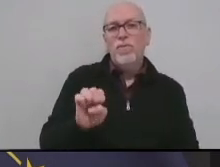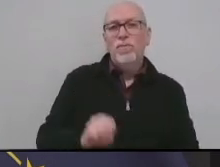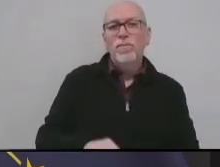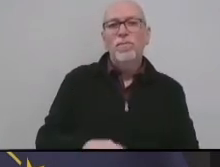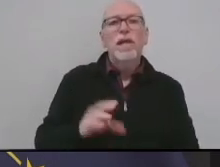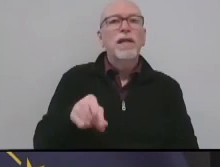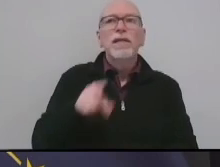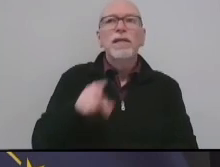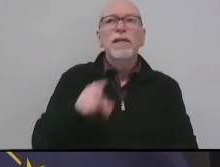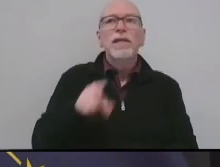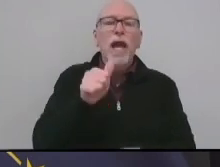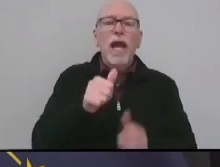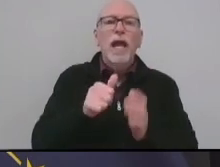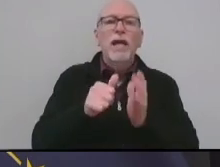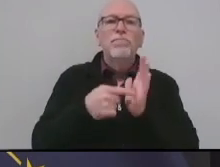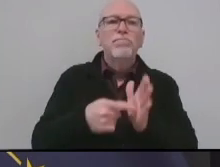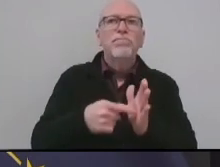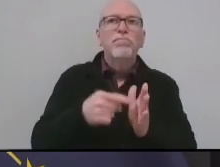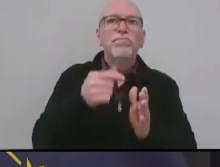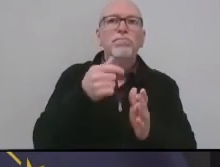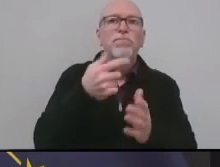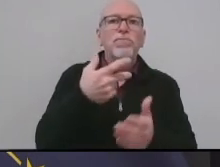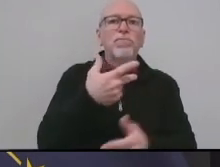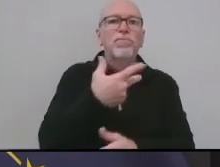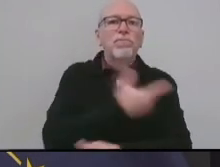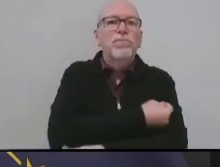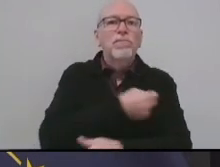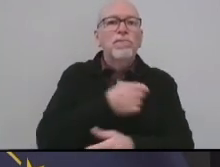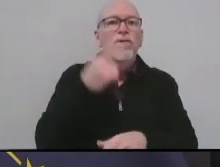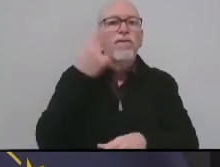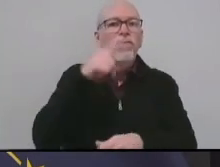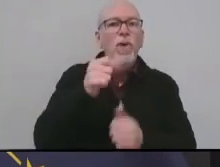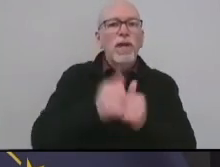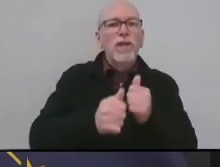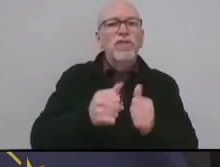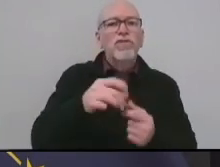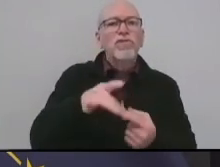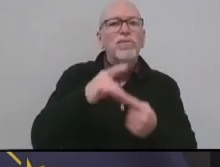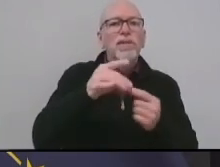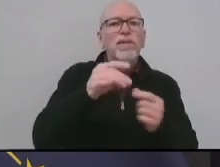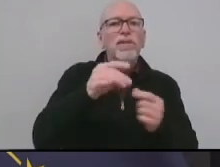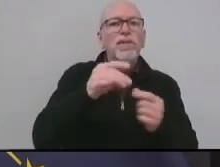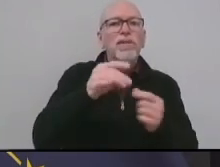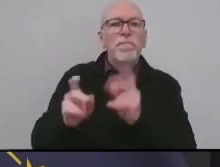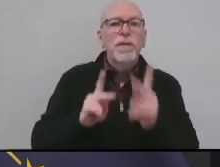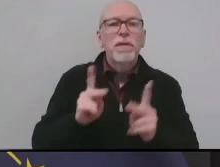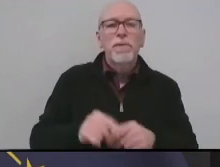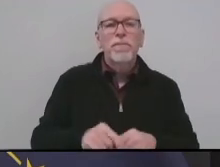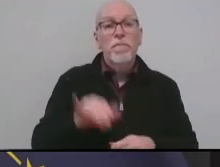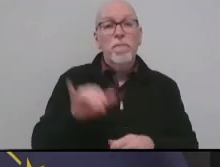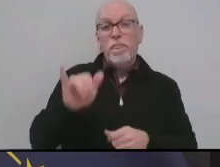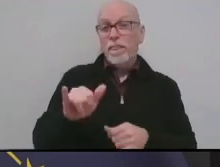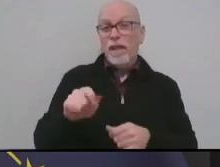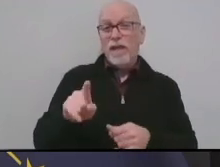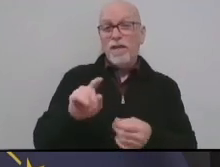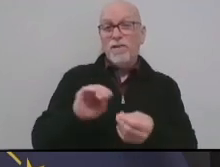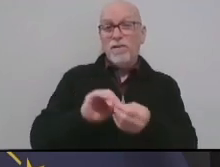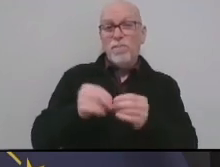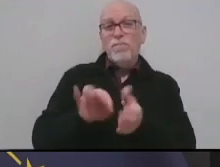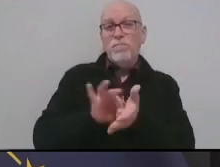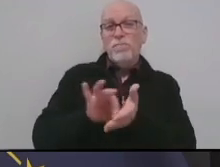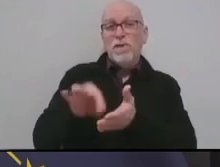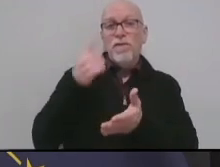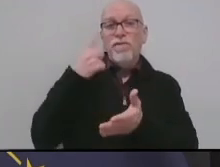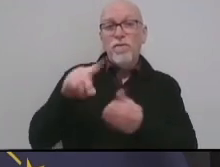doses available to unique individuals. These amounts are now accounting for the additional doses providers are able to get